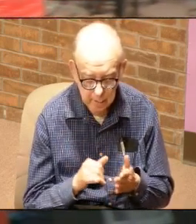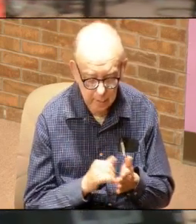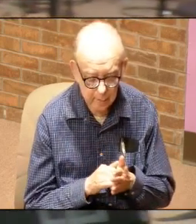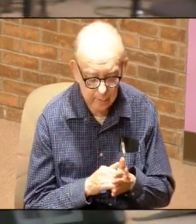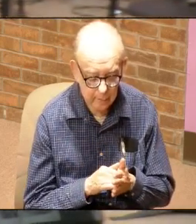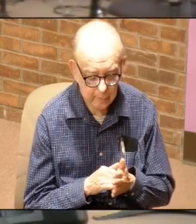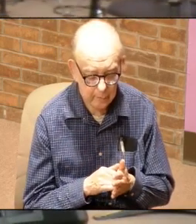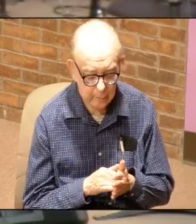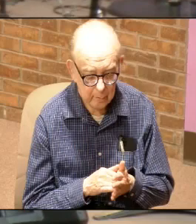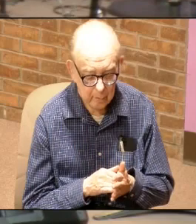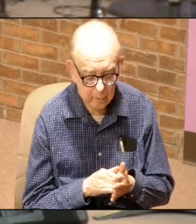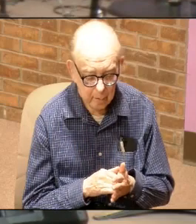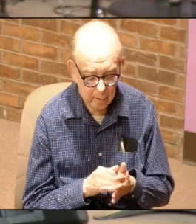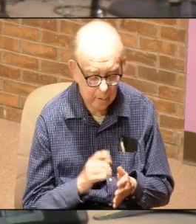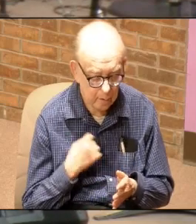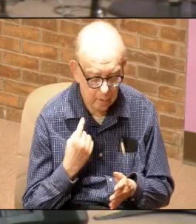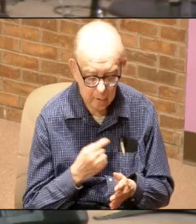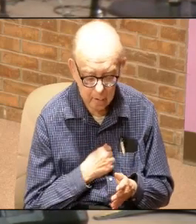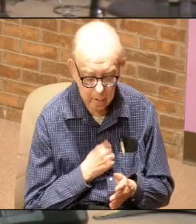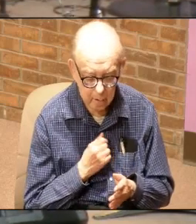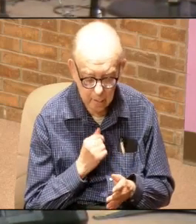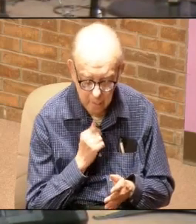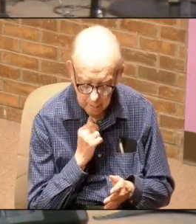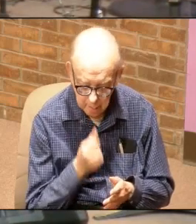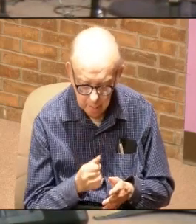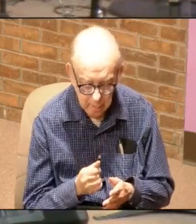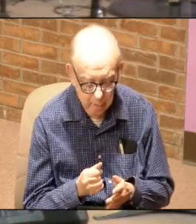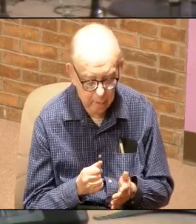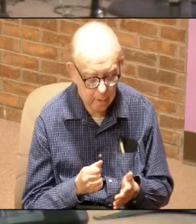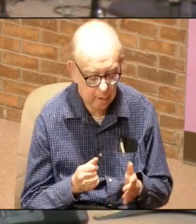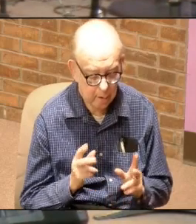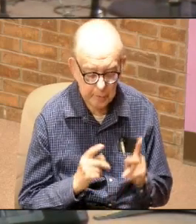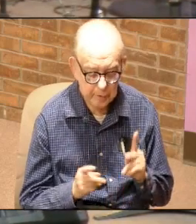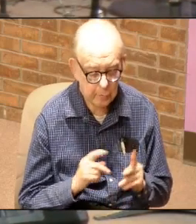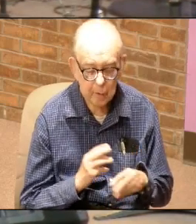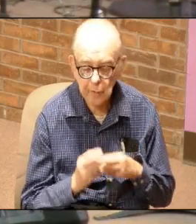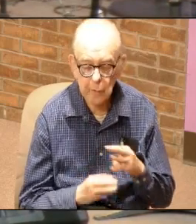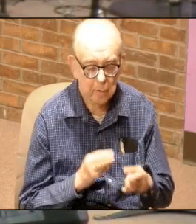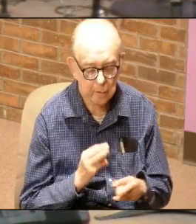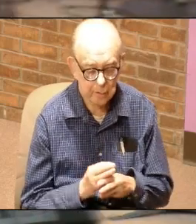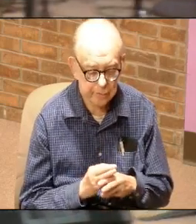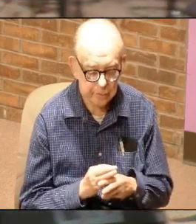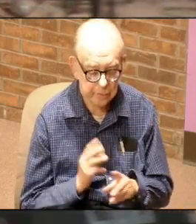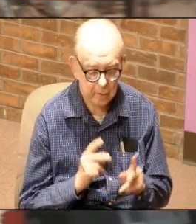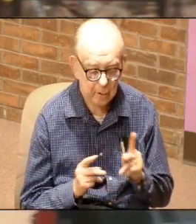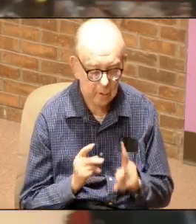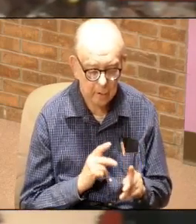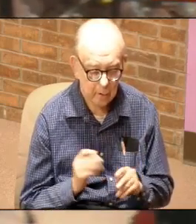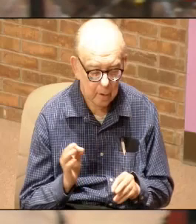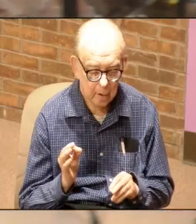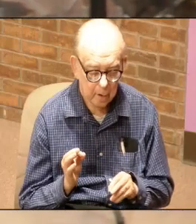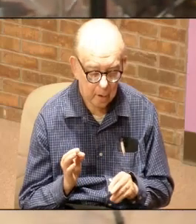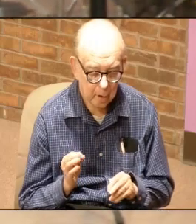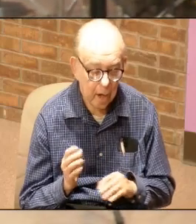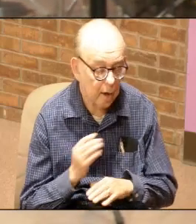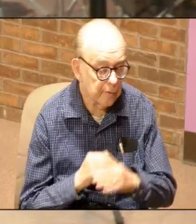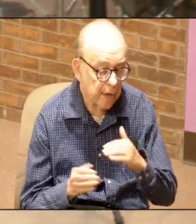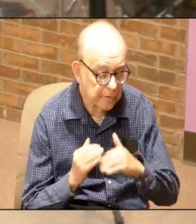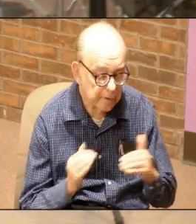it kind of yesterday. We are not citizens of this world. We are citizens of